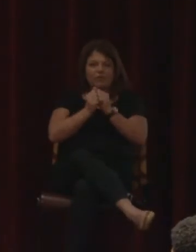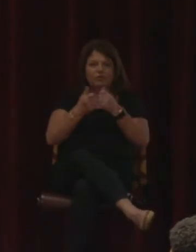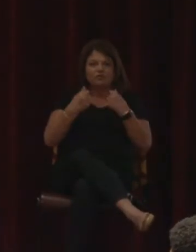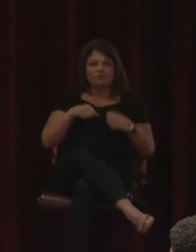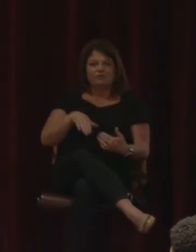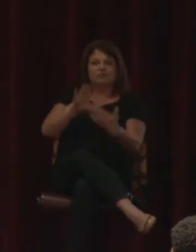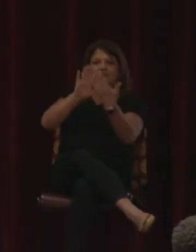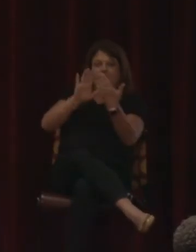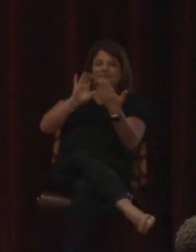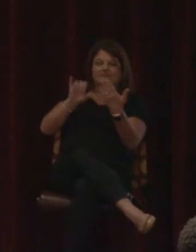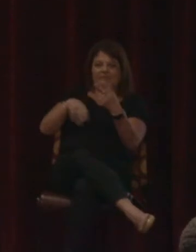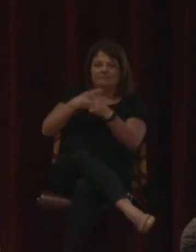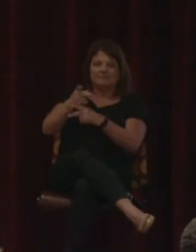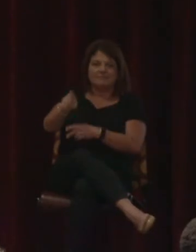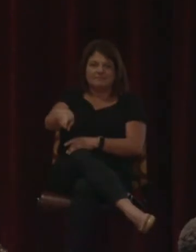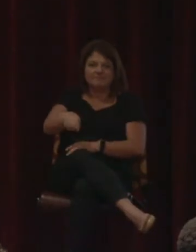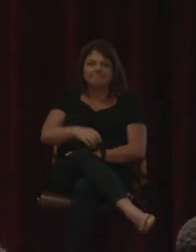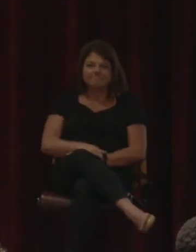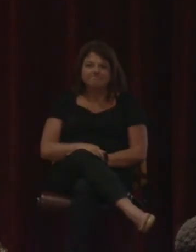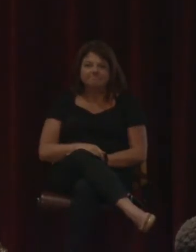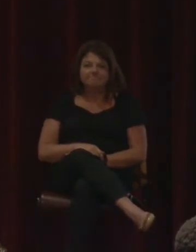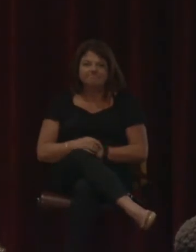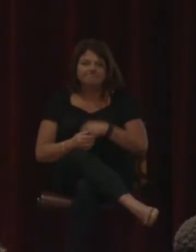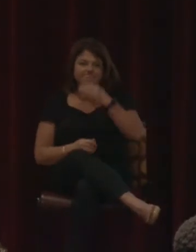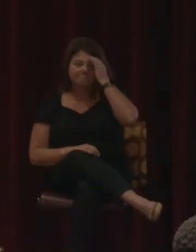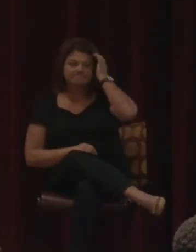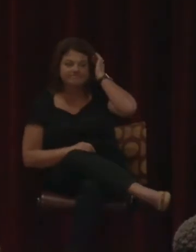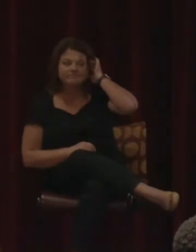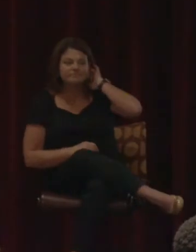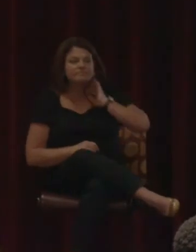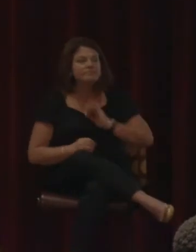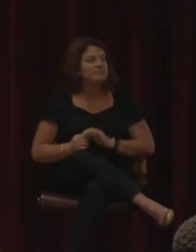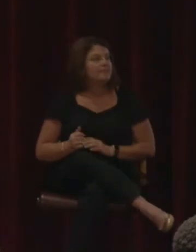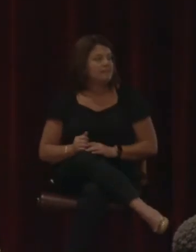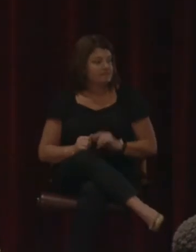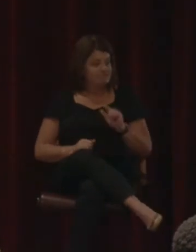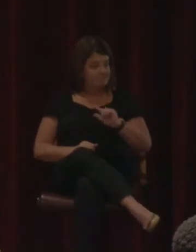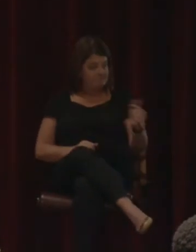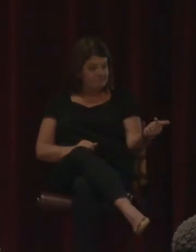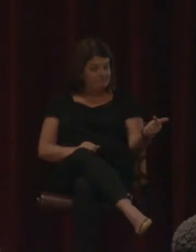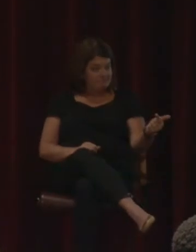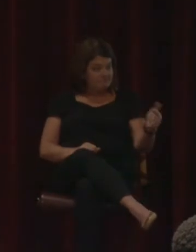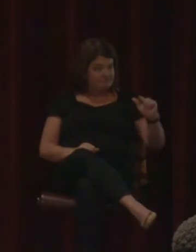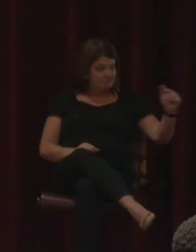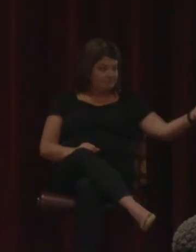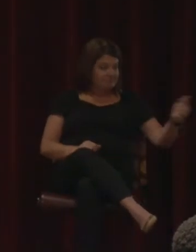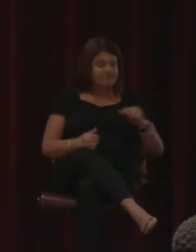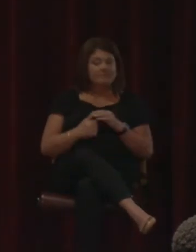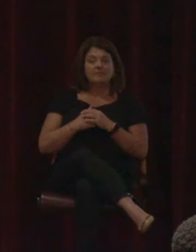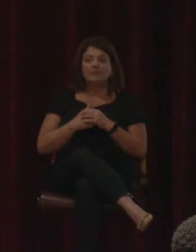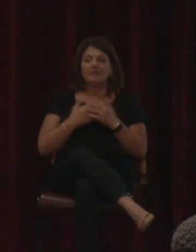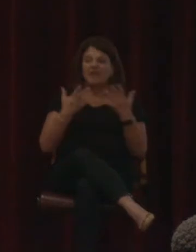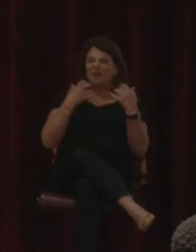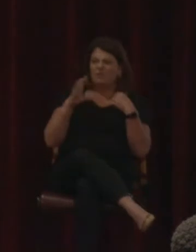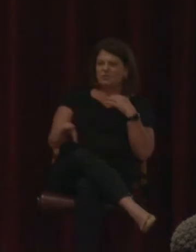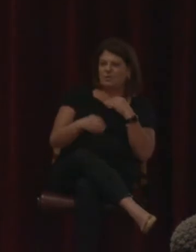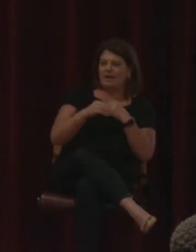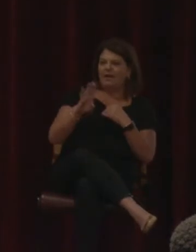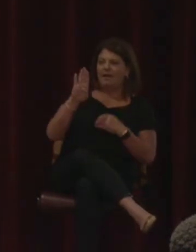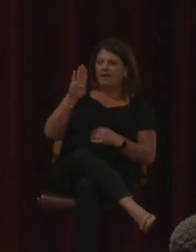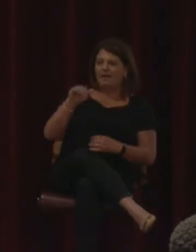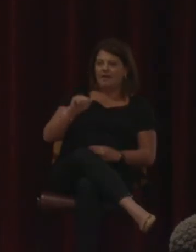those needs. Excellent, thank you so much. Would you like to do that? Yeah. I'd like to add that Bank